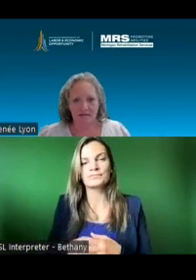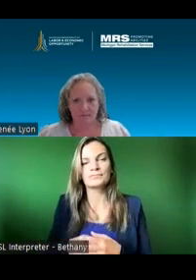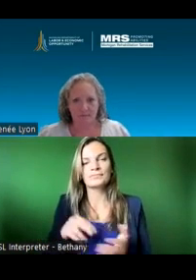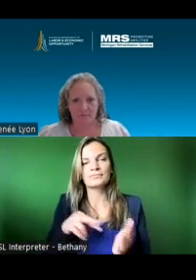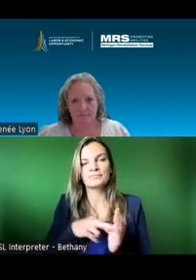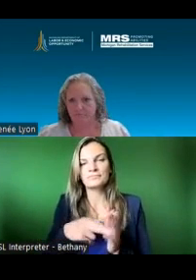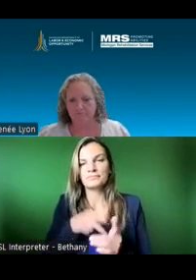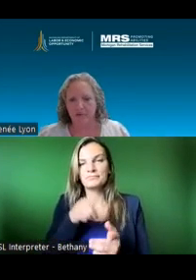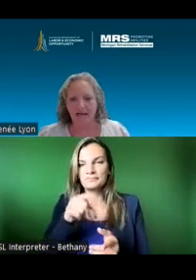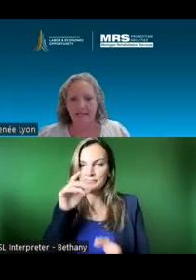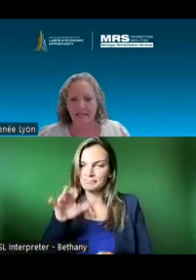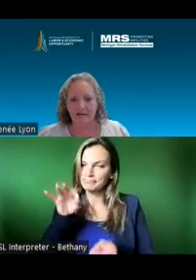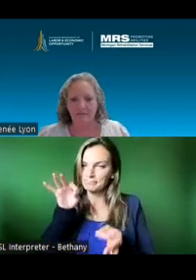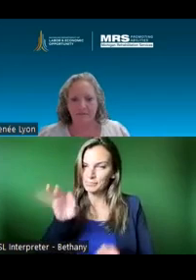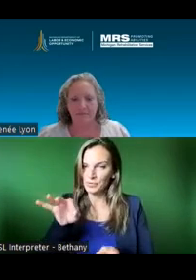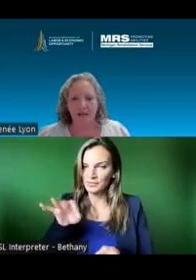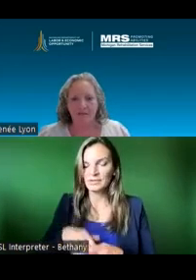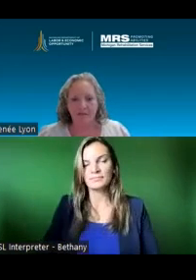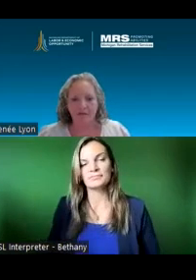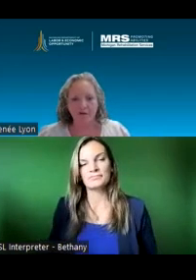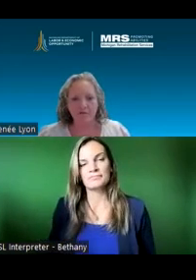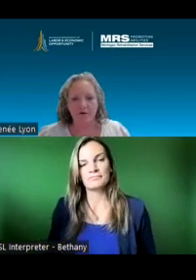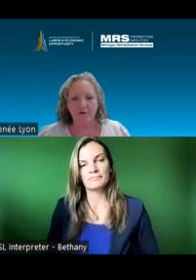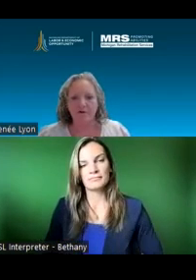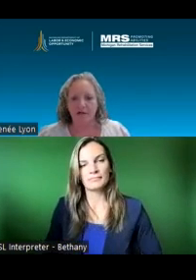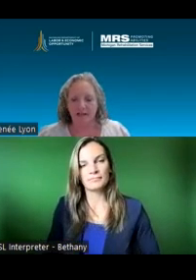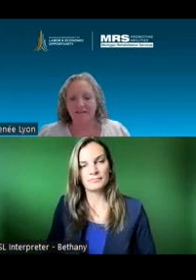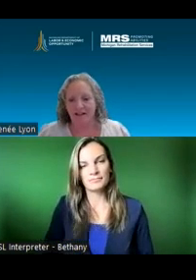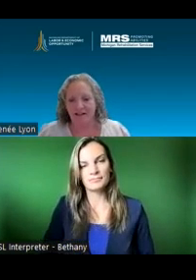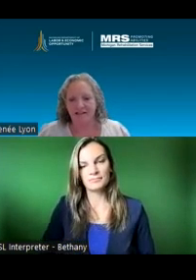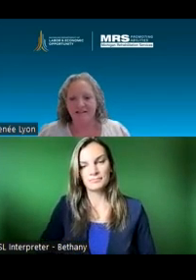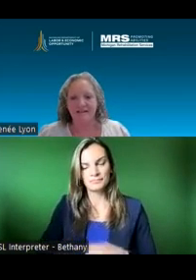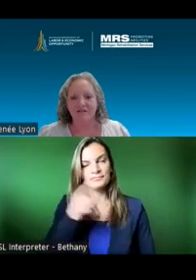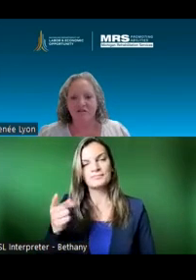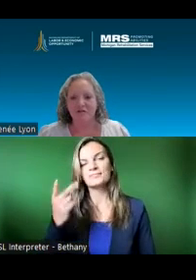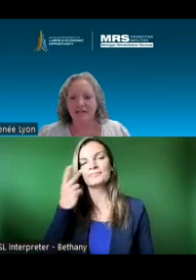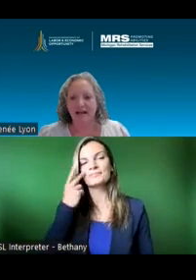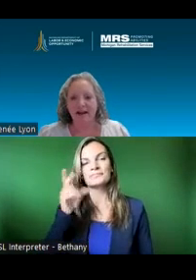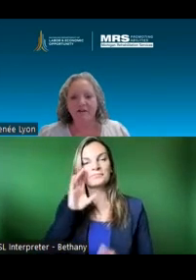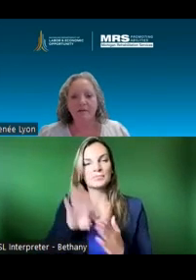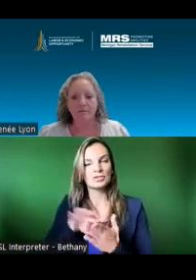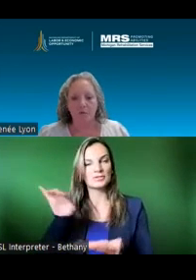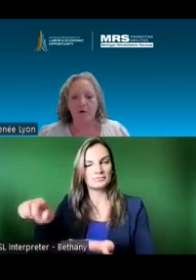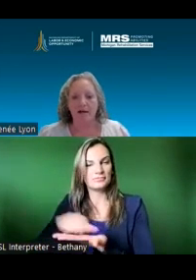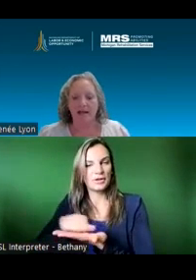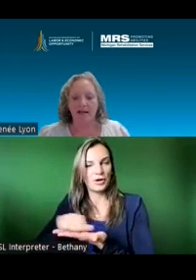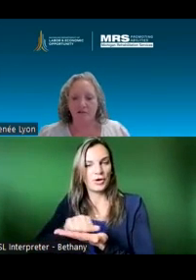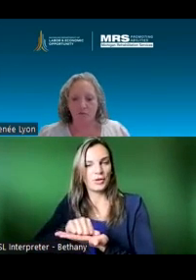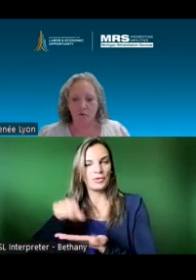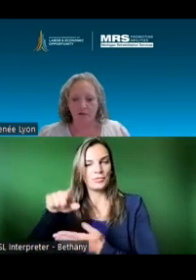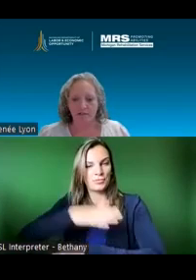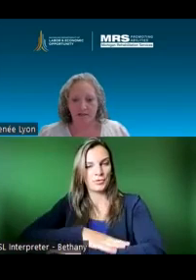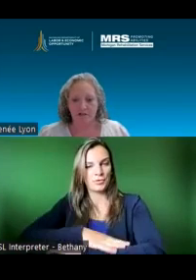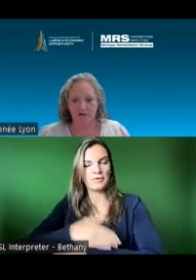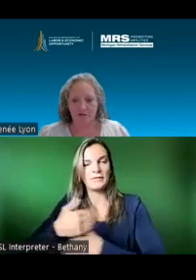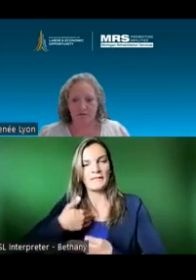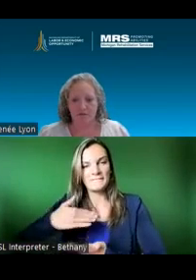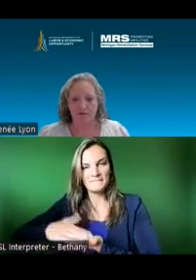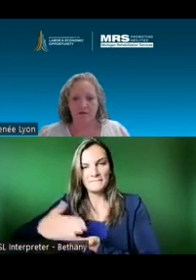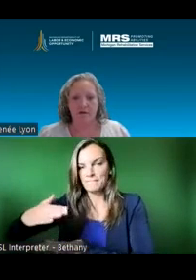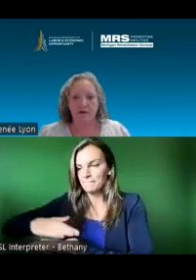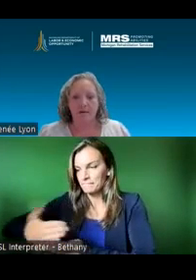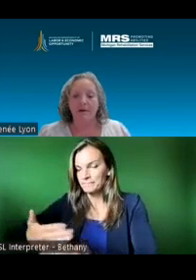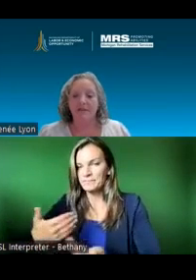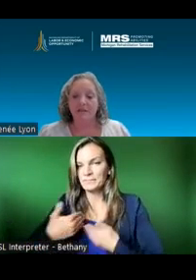100% ideal. The third photo, again, like I said, shows that ironing board as the workstation